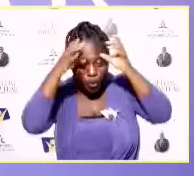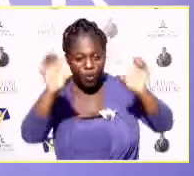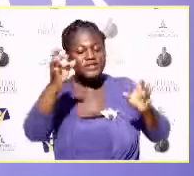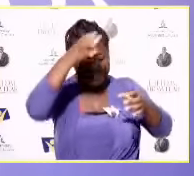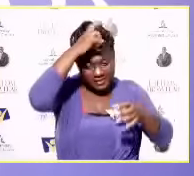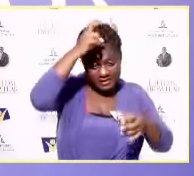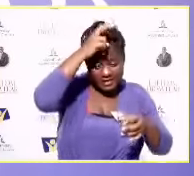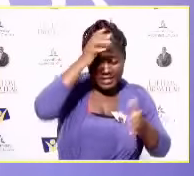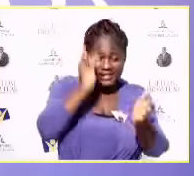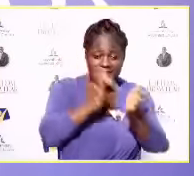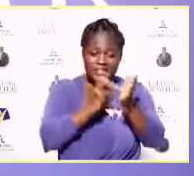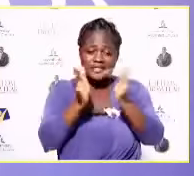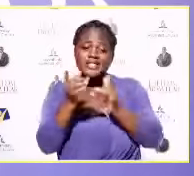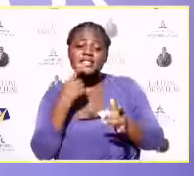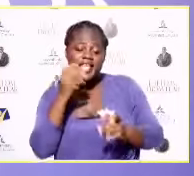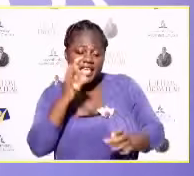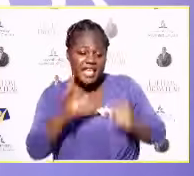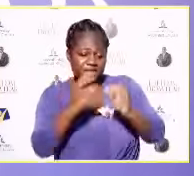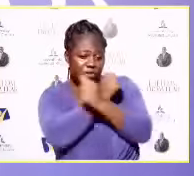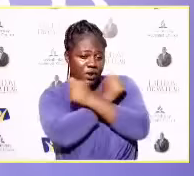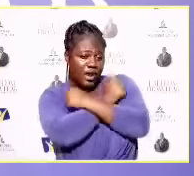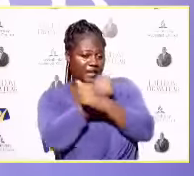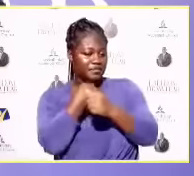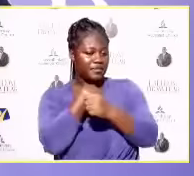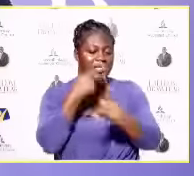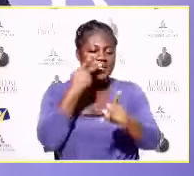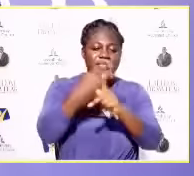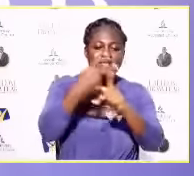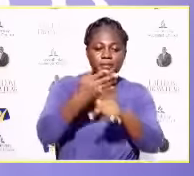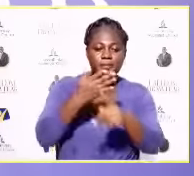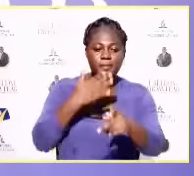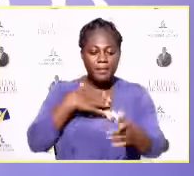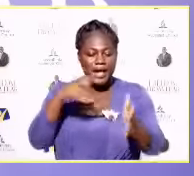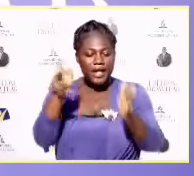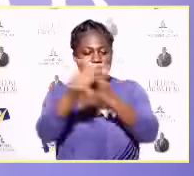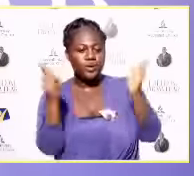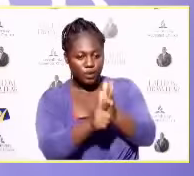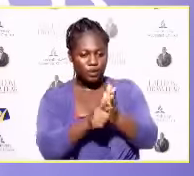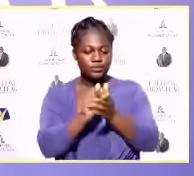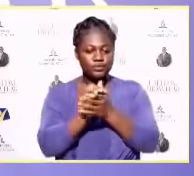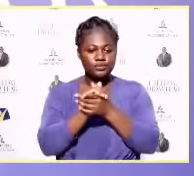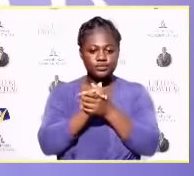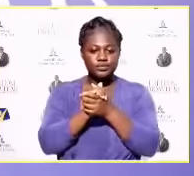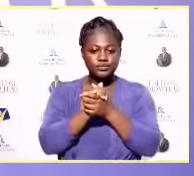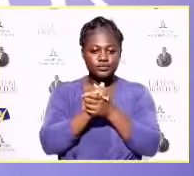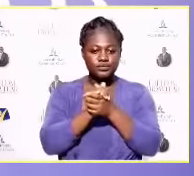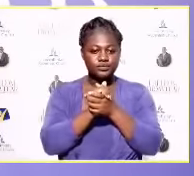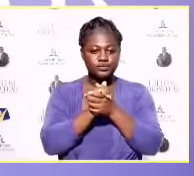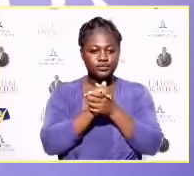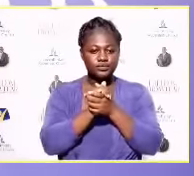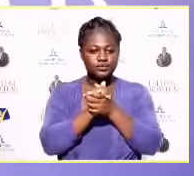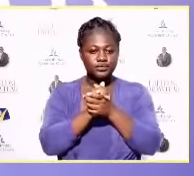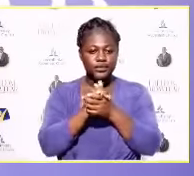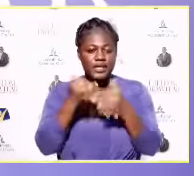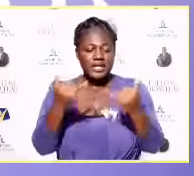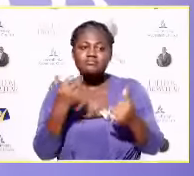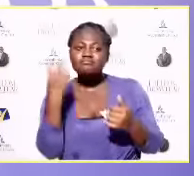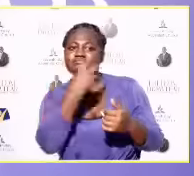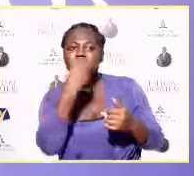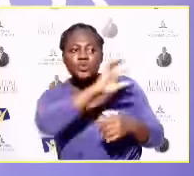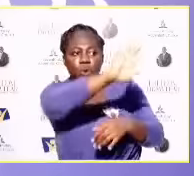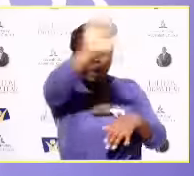if you love me, keep my commandments. I'm speaking to all of you present